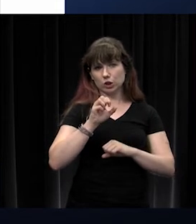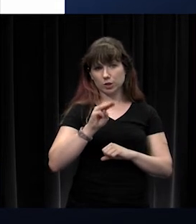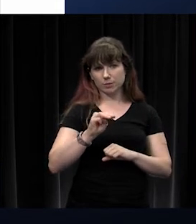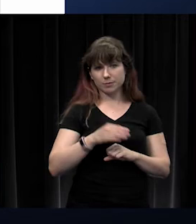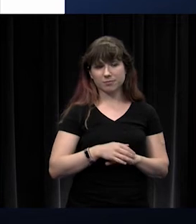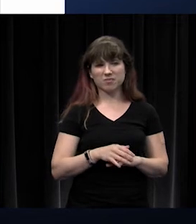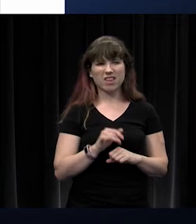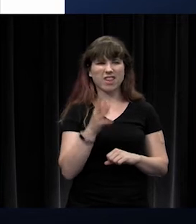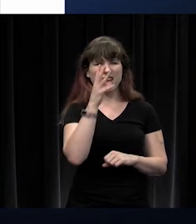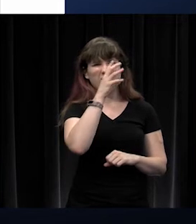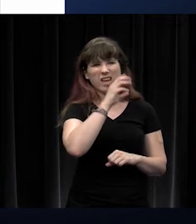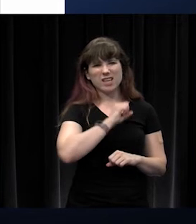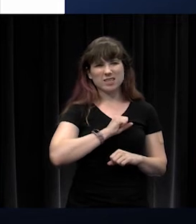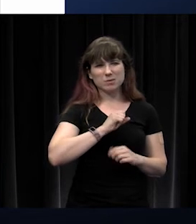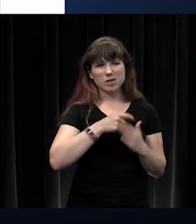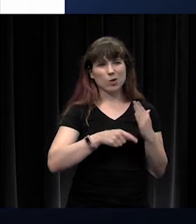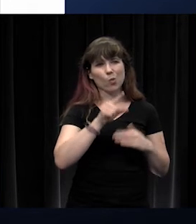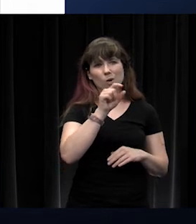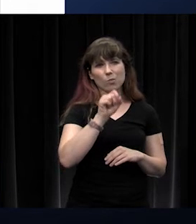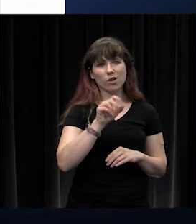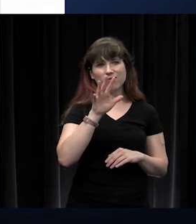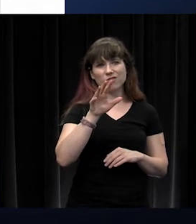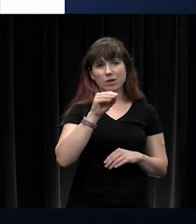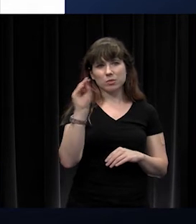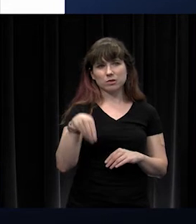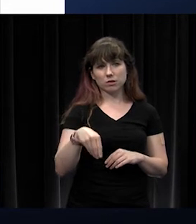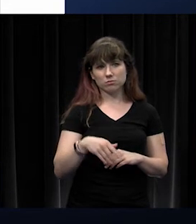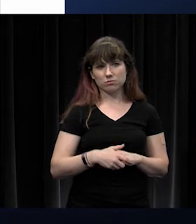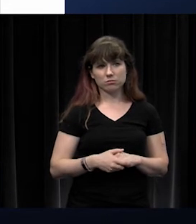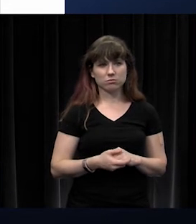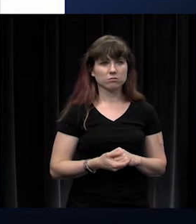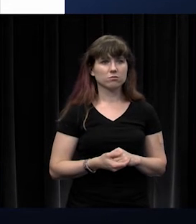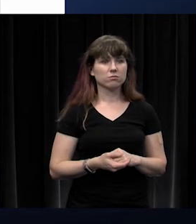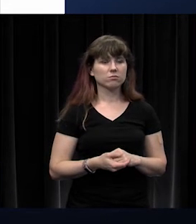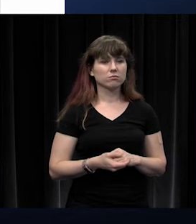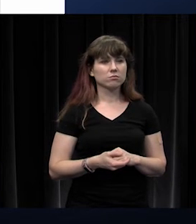for this technology component is 1.5% for just this component.